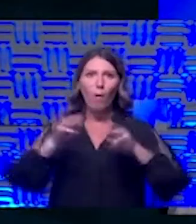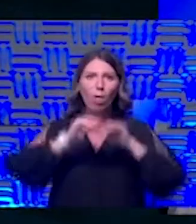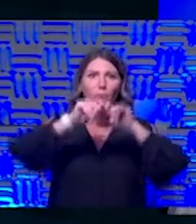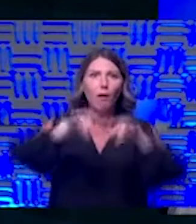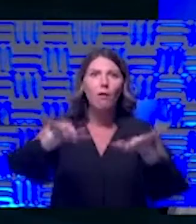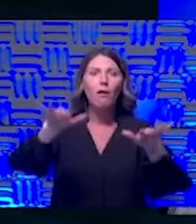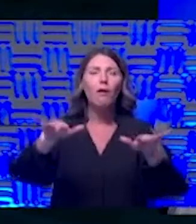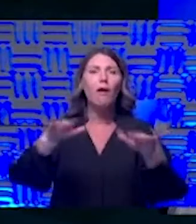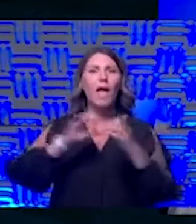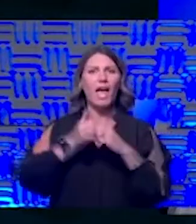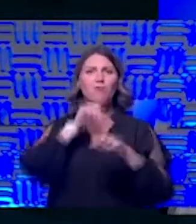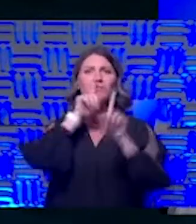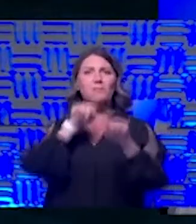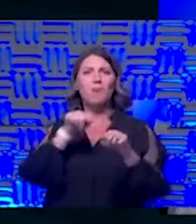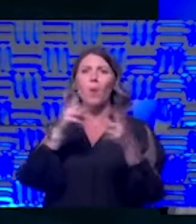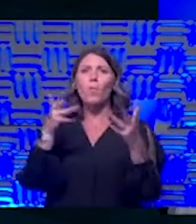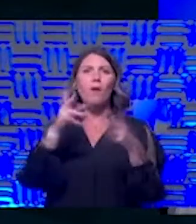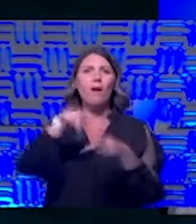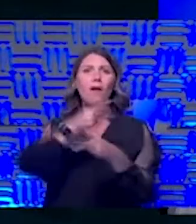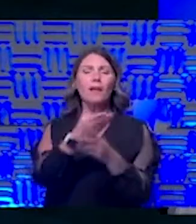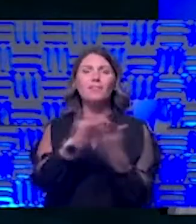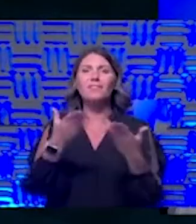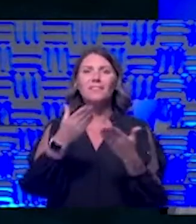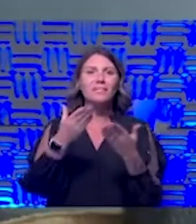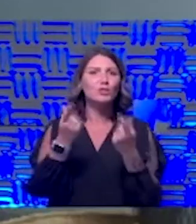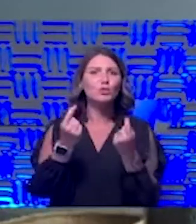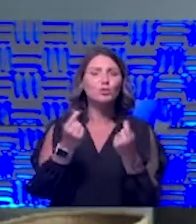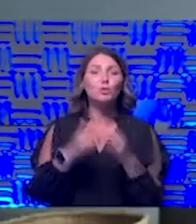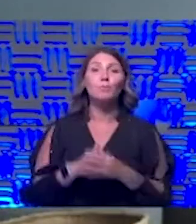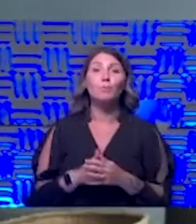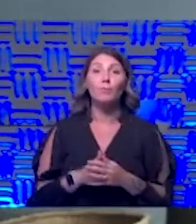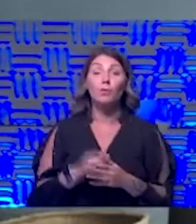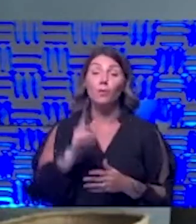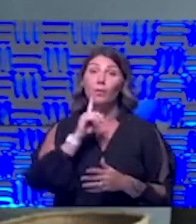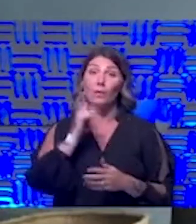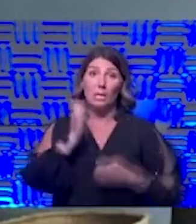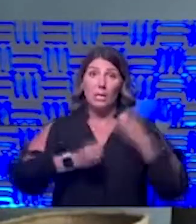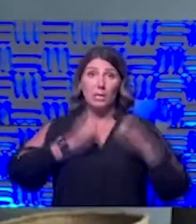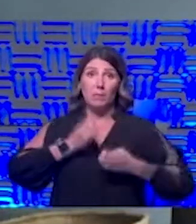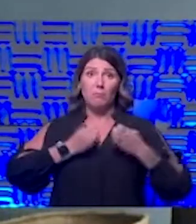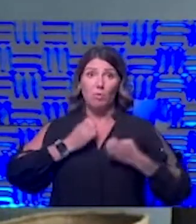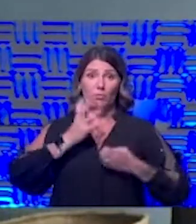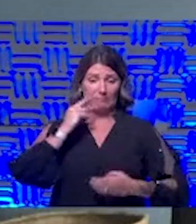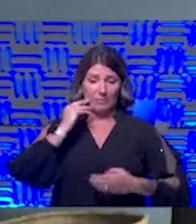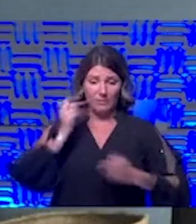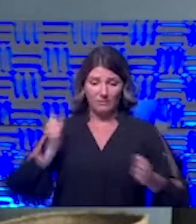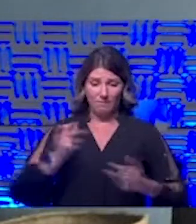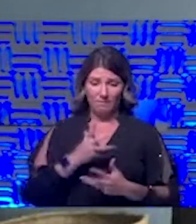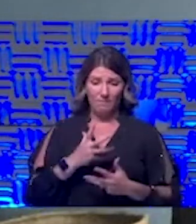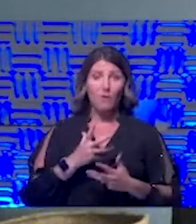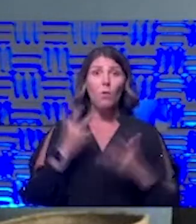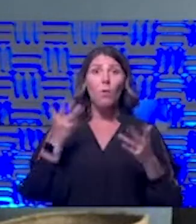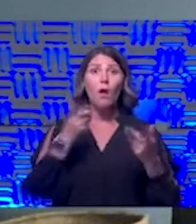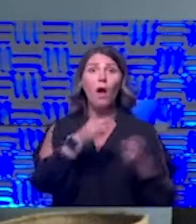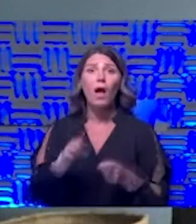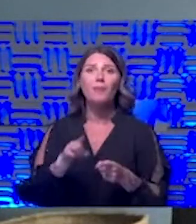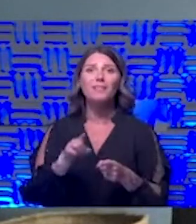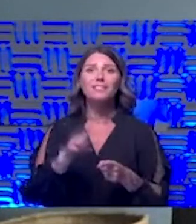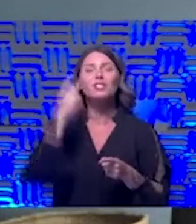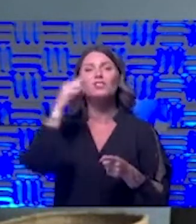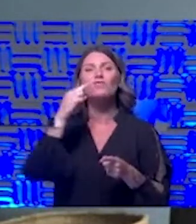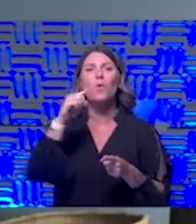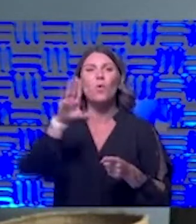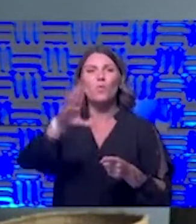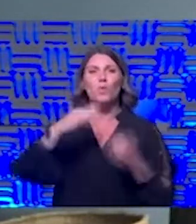do? Well, the emotional experience of fear comes up in order to try to help keep us safe. So fear